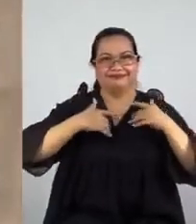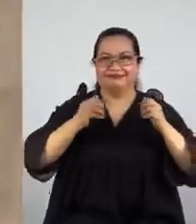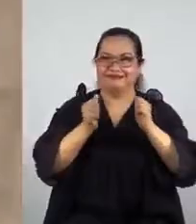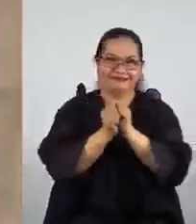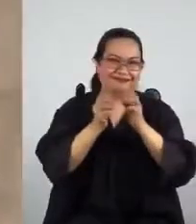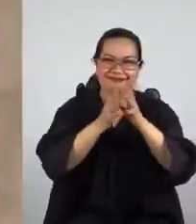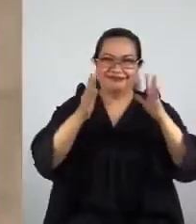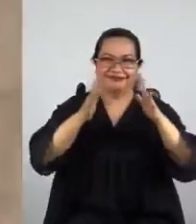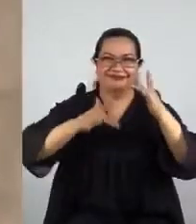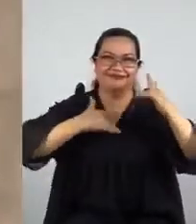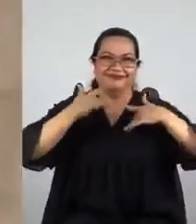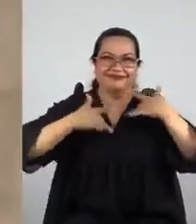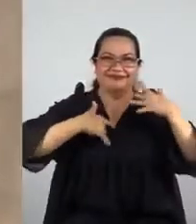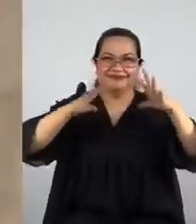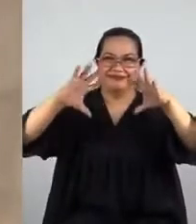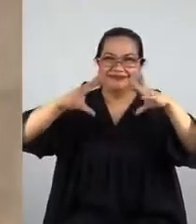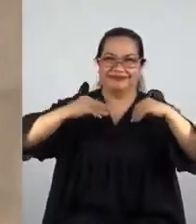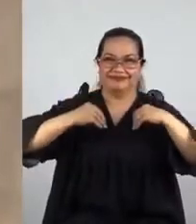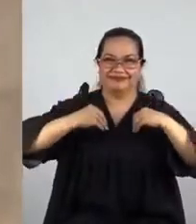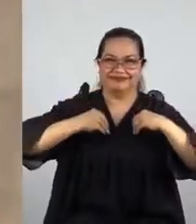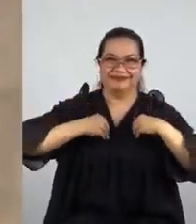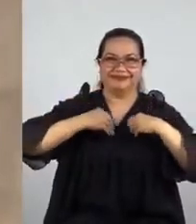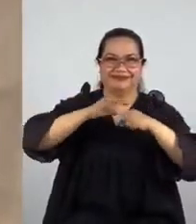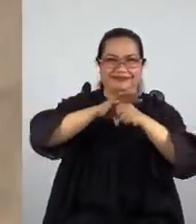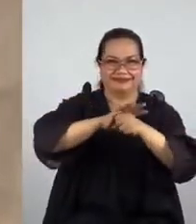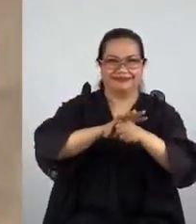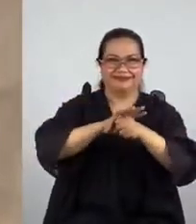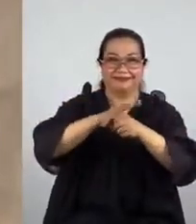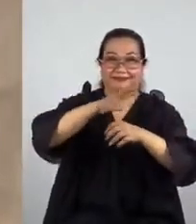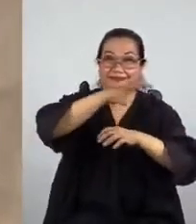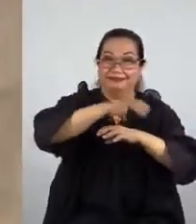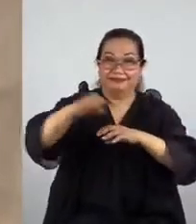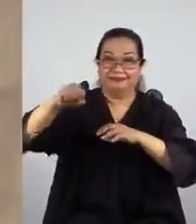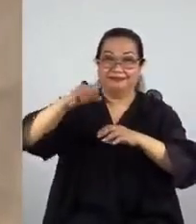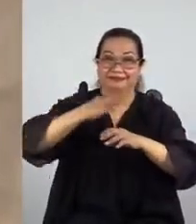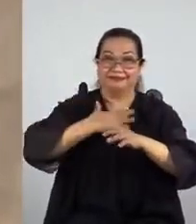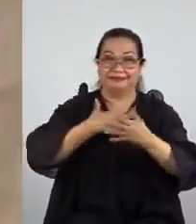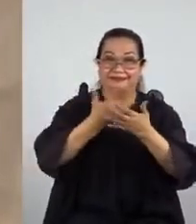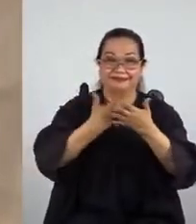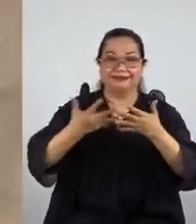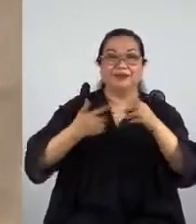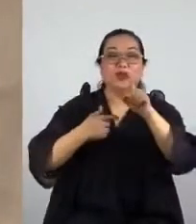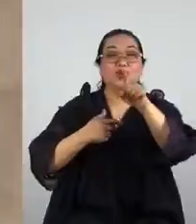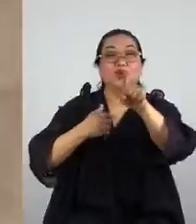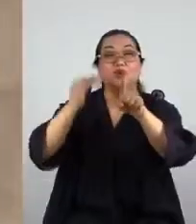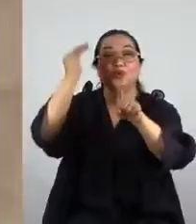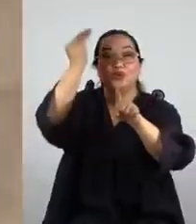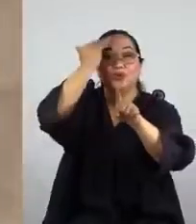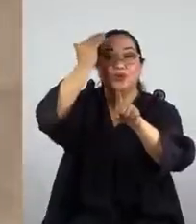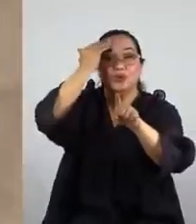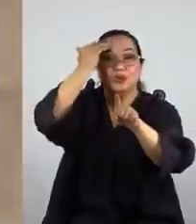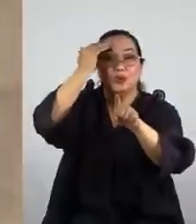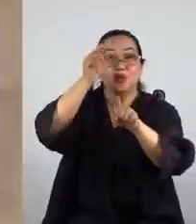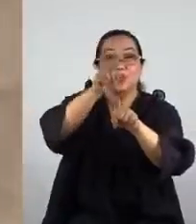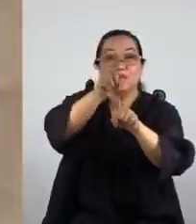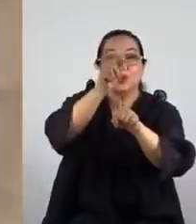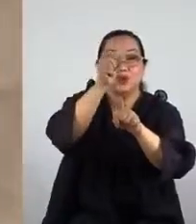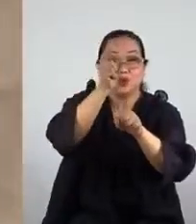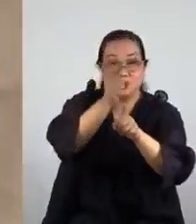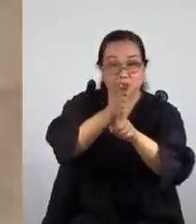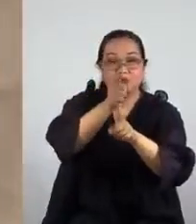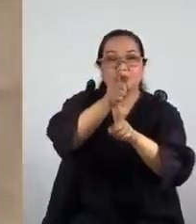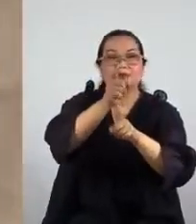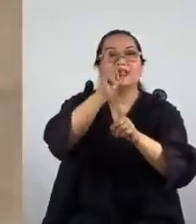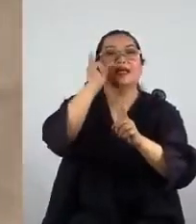you joyfully accepted the plundering of your property, since you knew that you yourselves had a